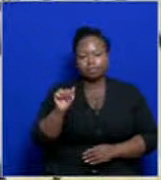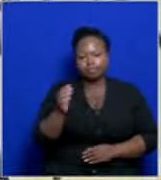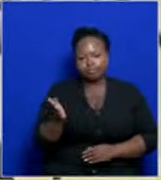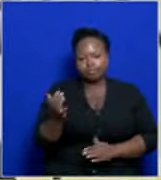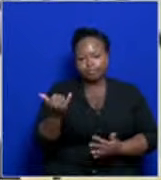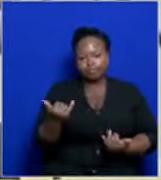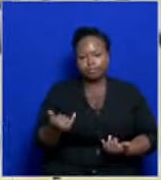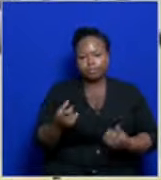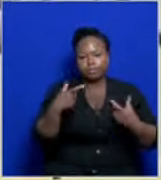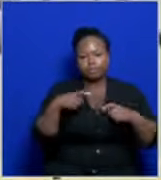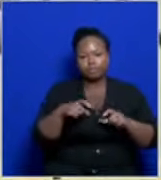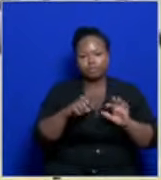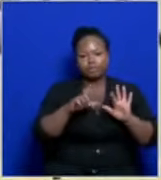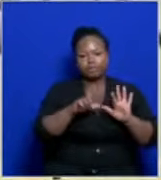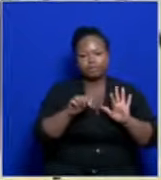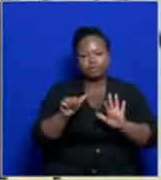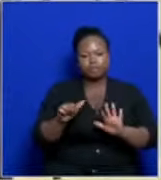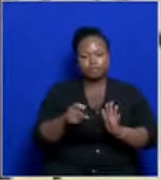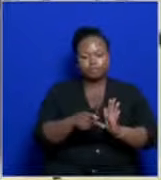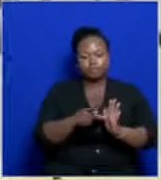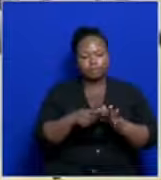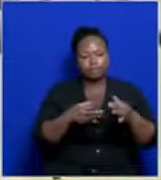We are page 18 of your statement.